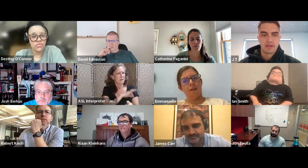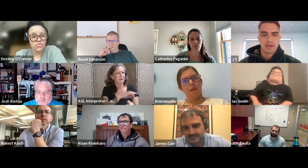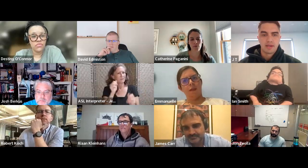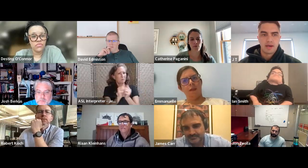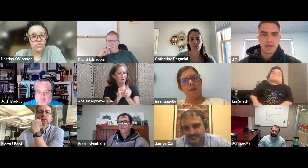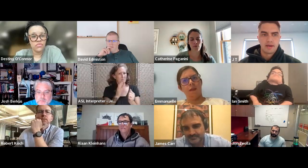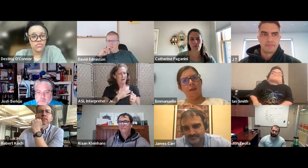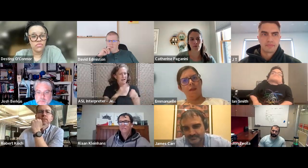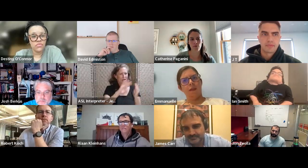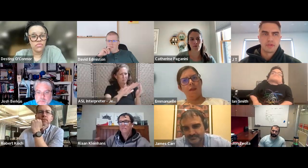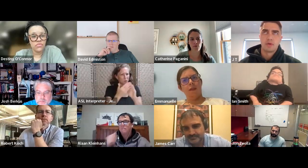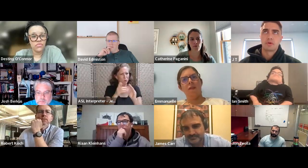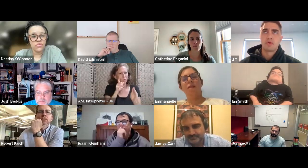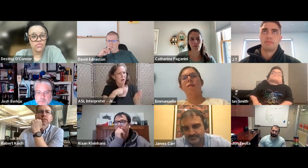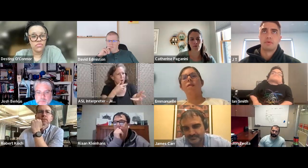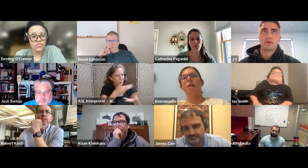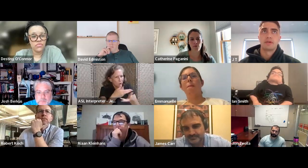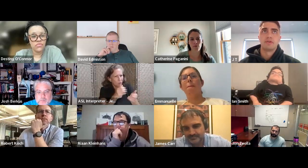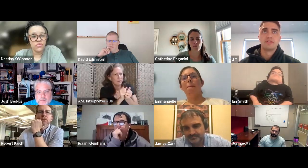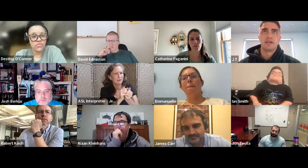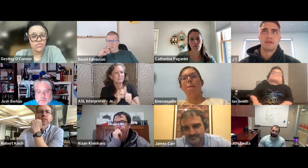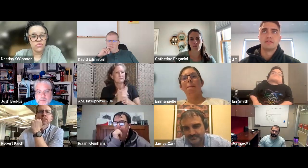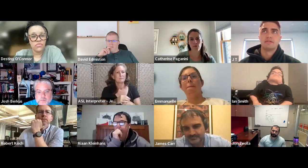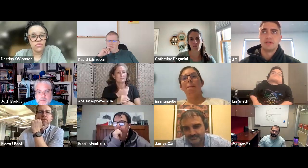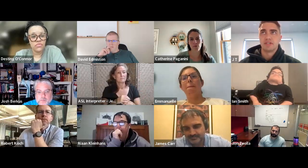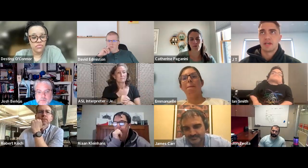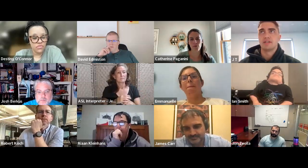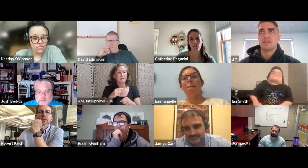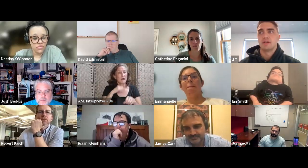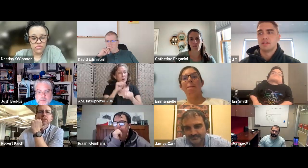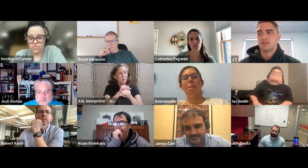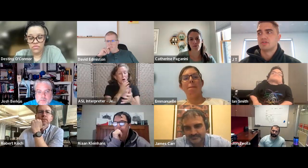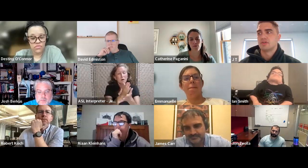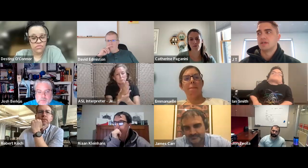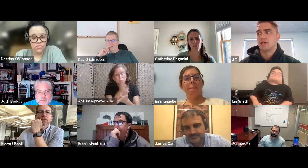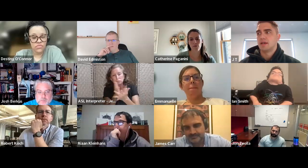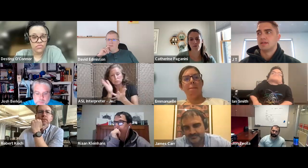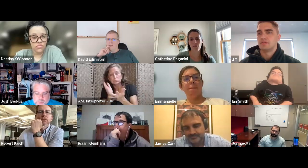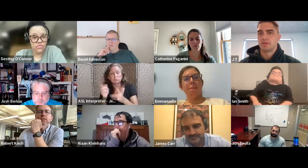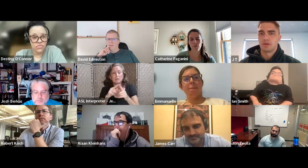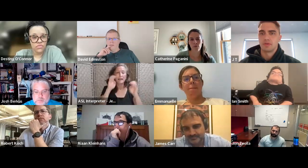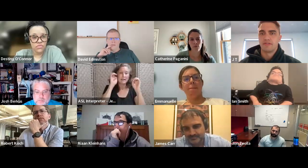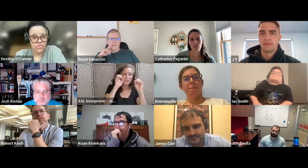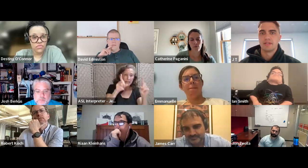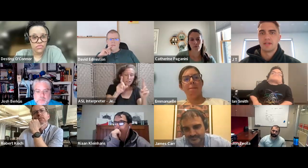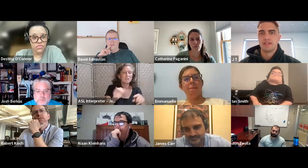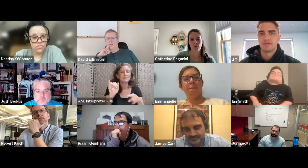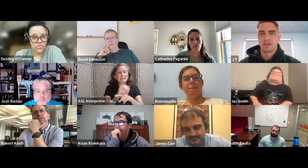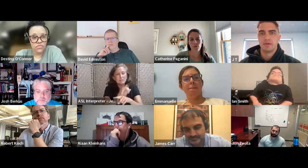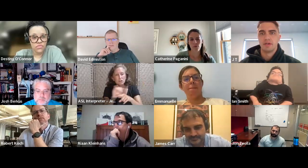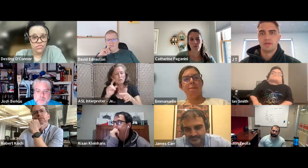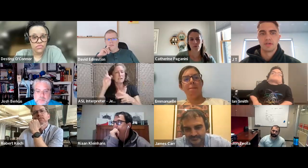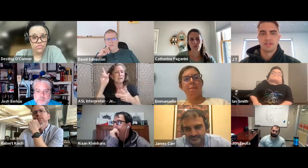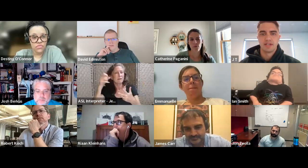with. So I work quite broadly across areas of education and industry and local government and